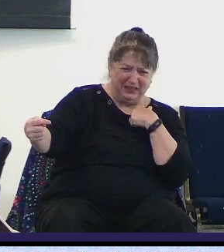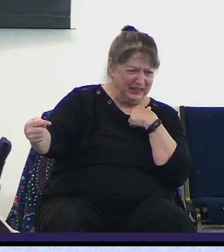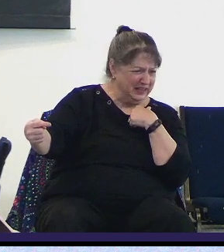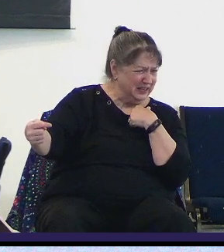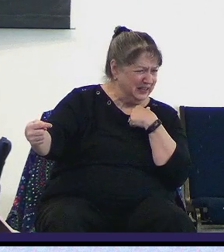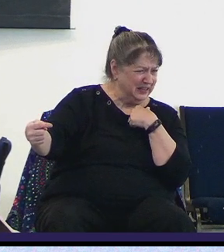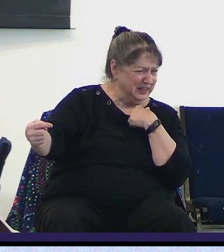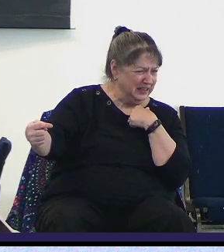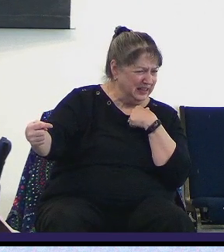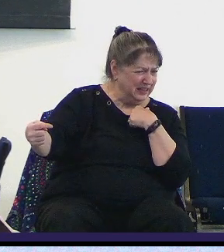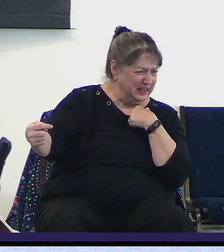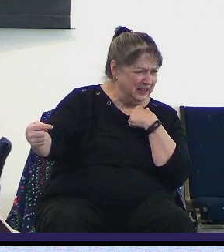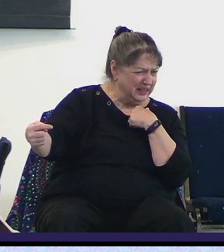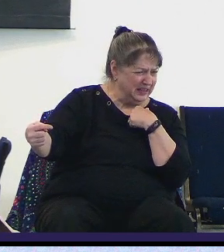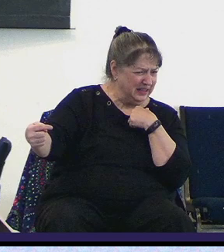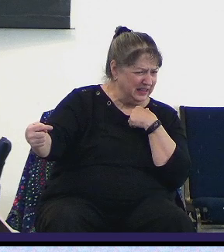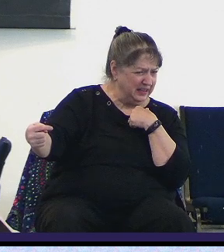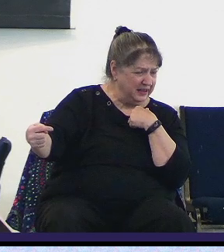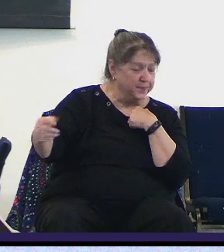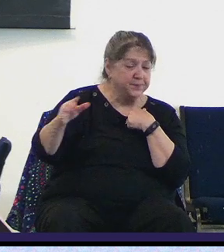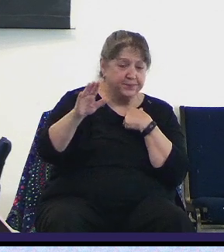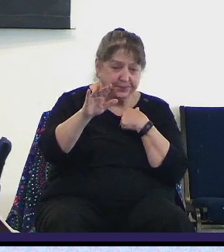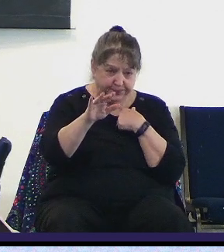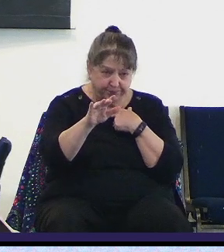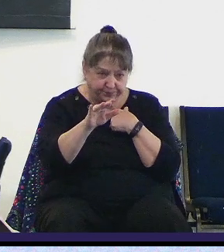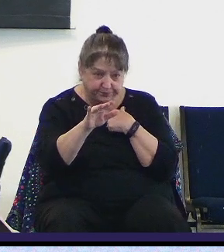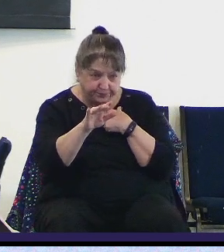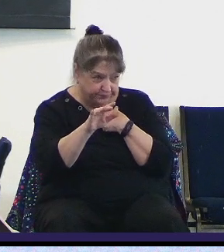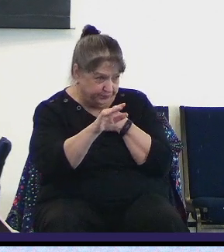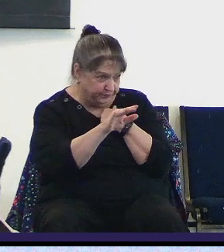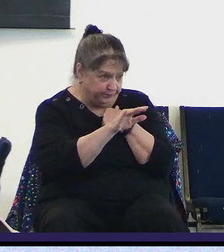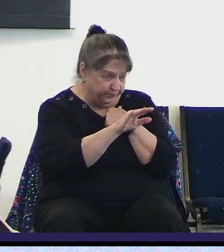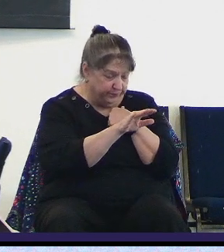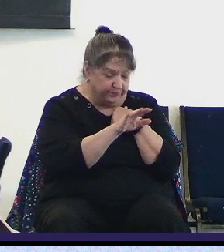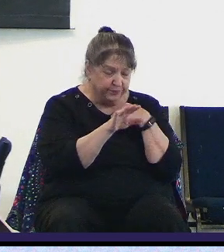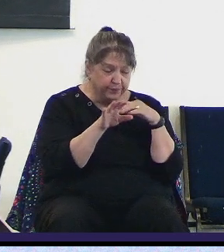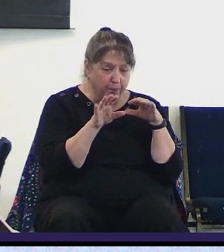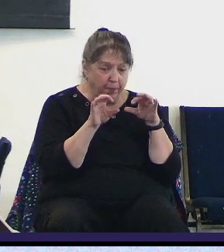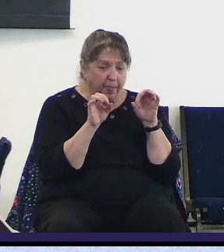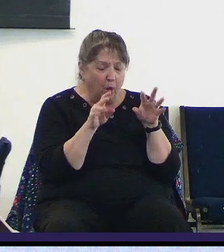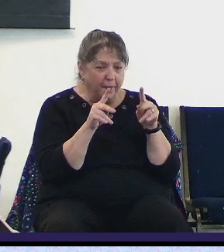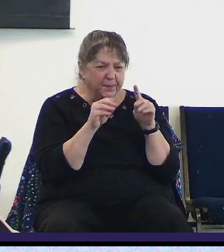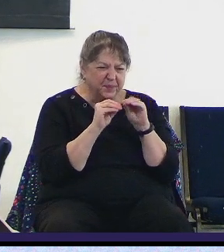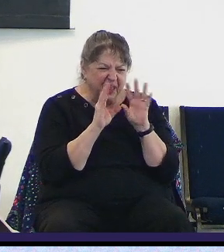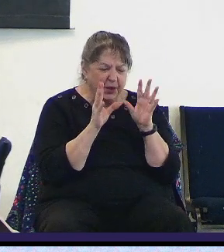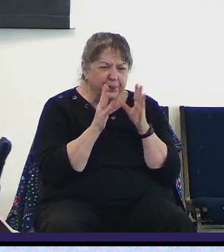Now, let's be fair, let's be honest here, right? Because